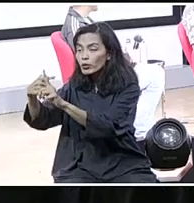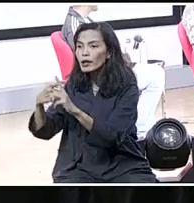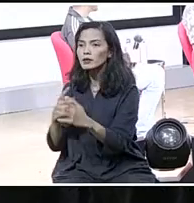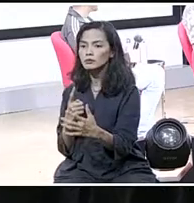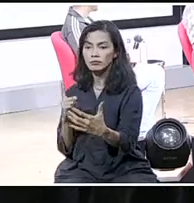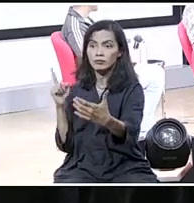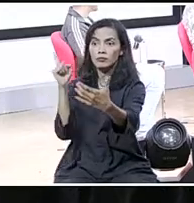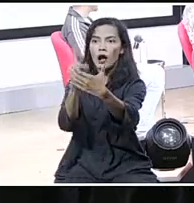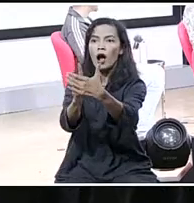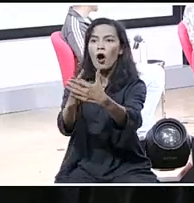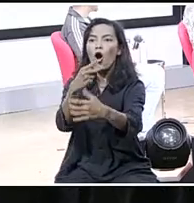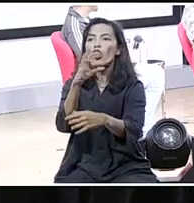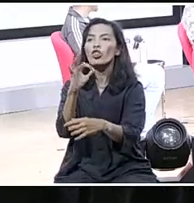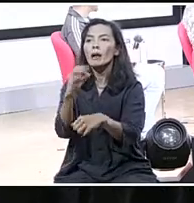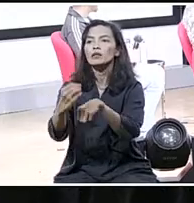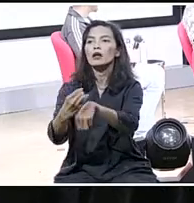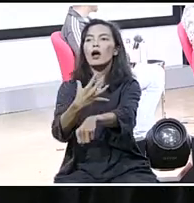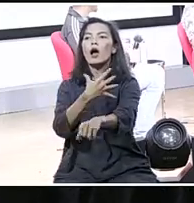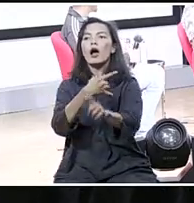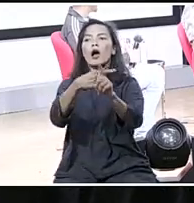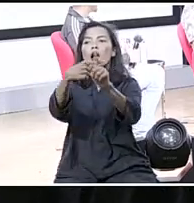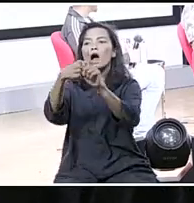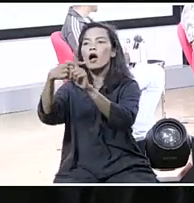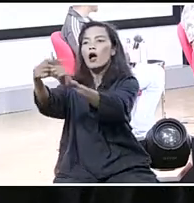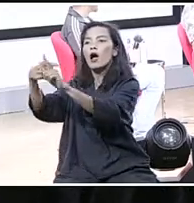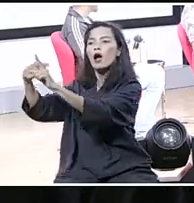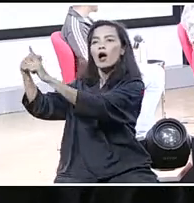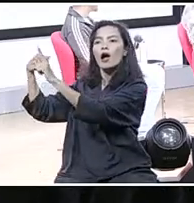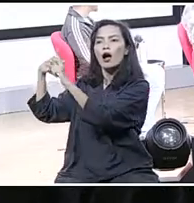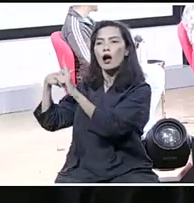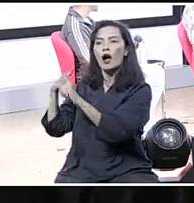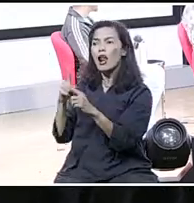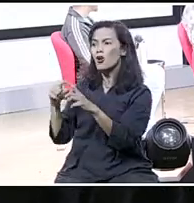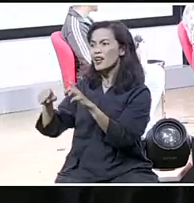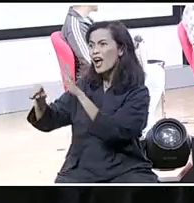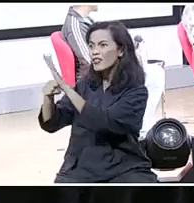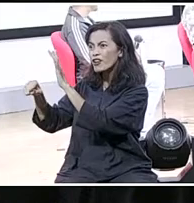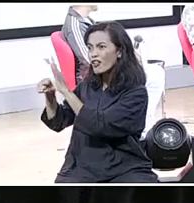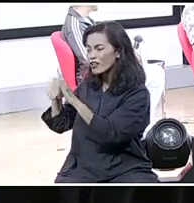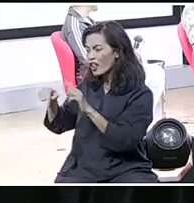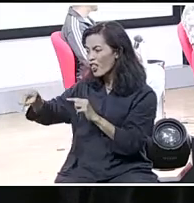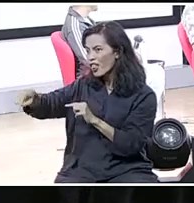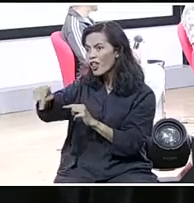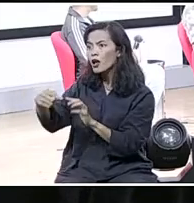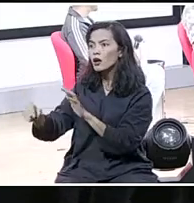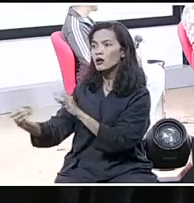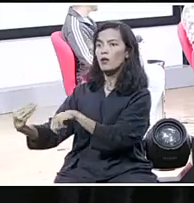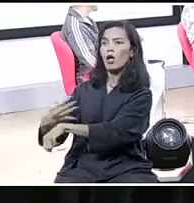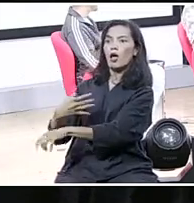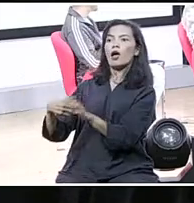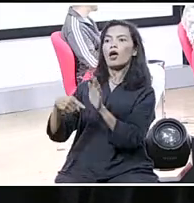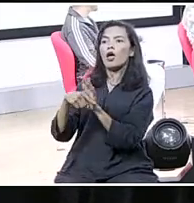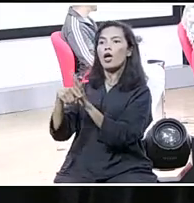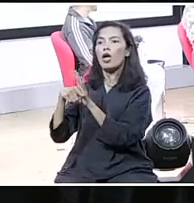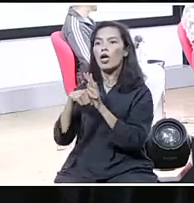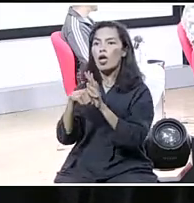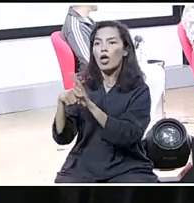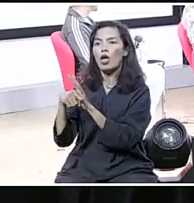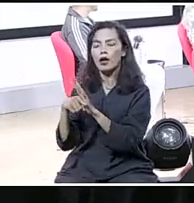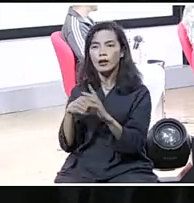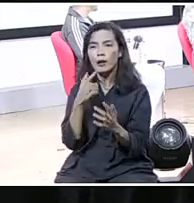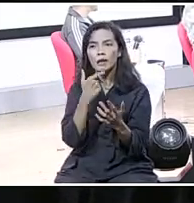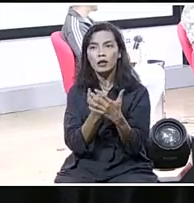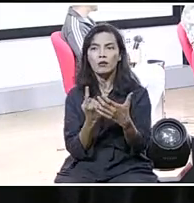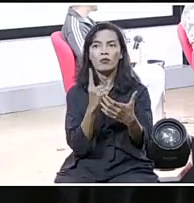yourself, because there's going to be people that are going to always doubt you, but you have to believe in yourself at the end of the day, and as long as you have that one person